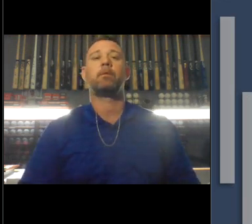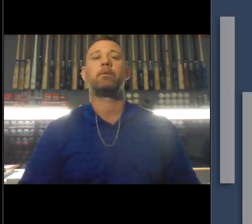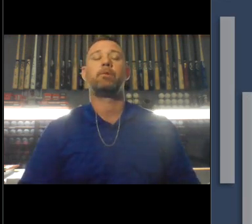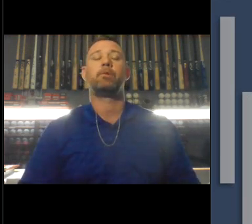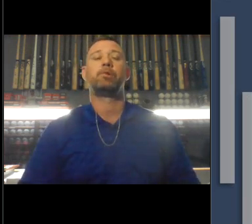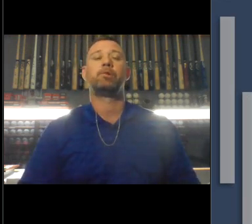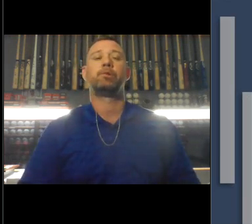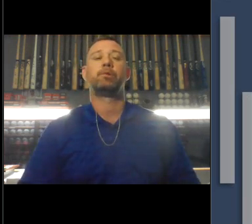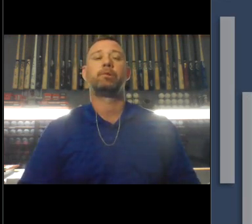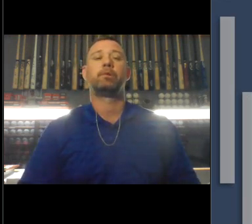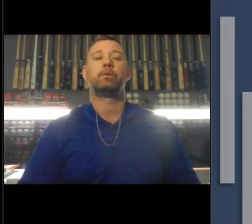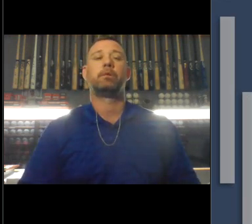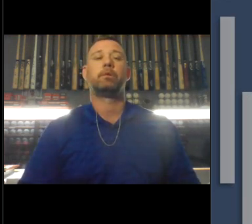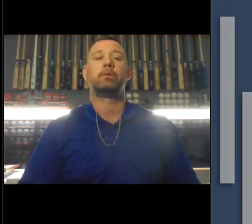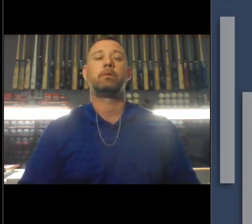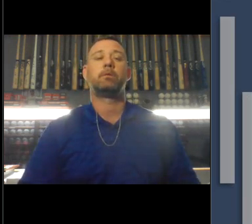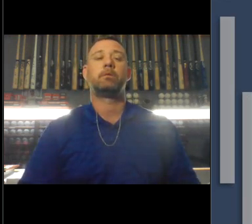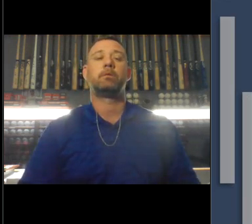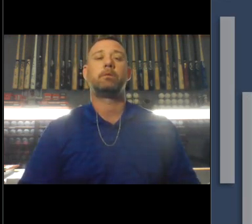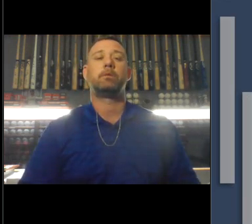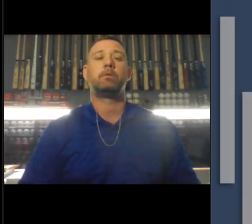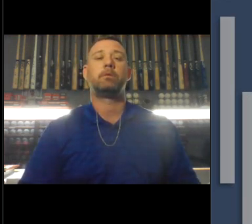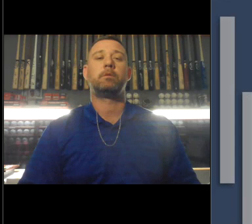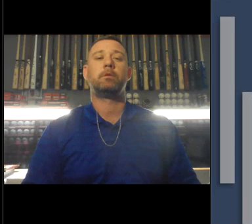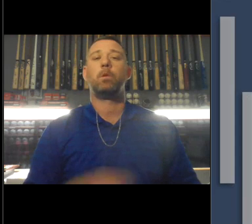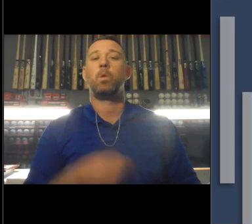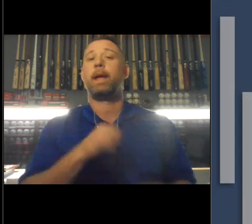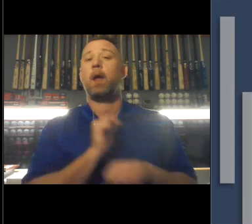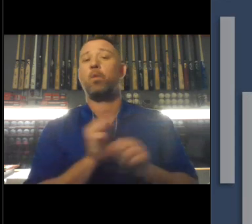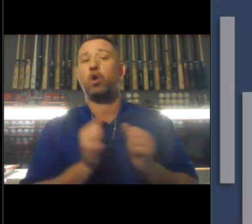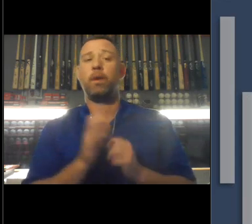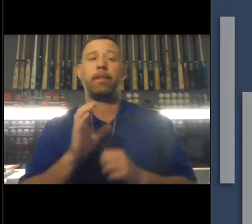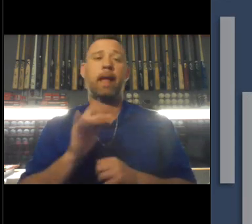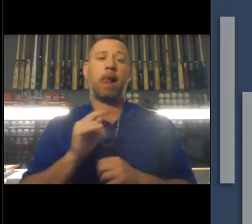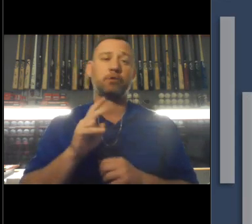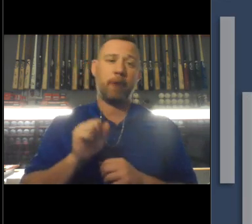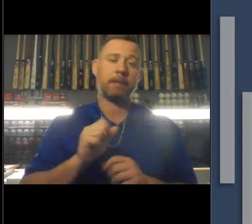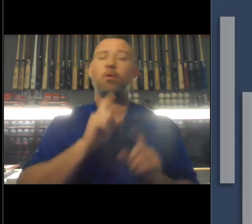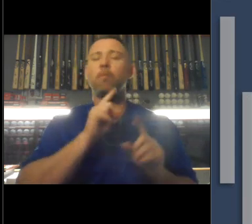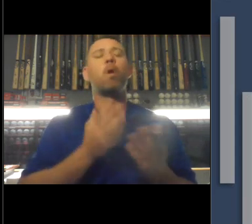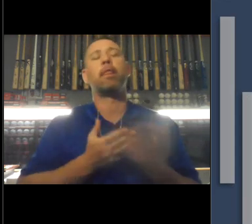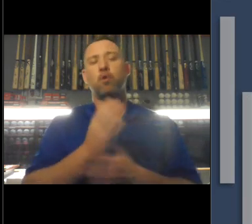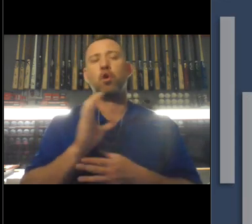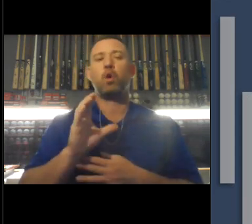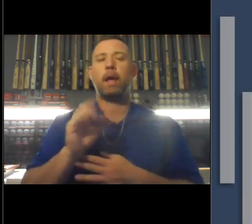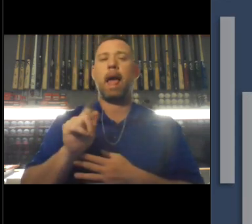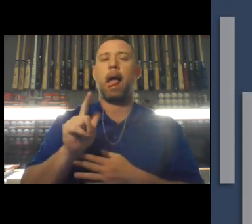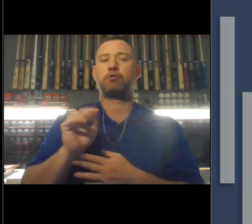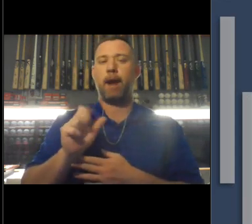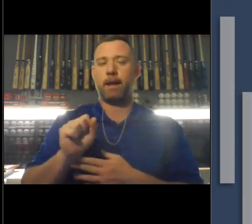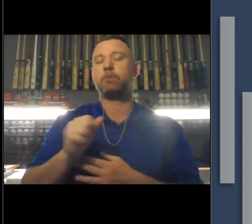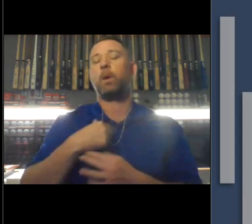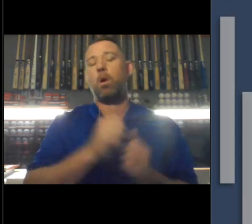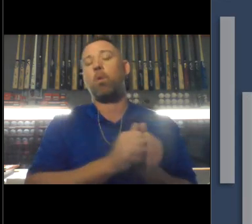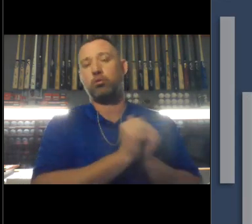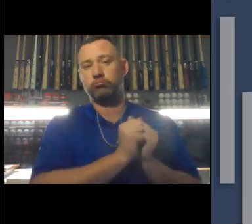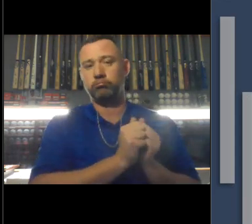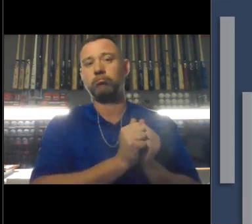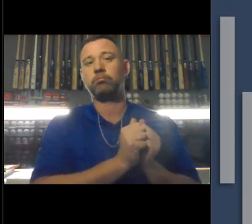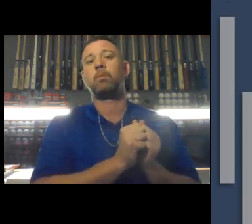Well, we can work with Caltrans. The reporting comes through Caltrans. So we'll work with Caltrans to make sure we can send